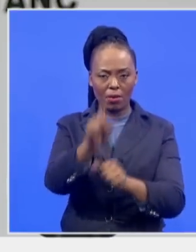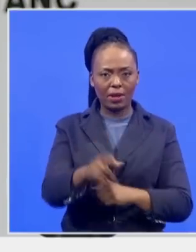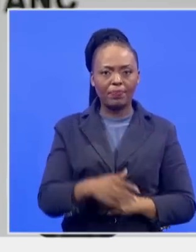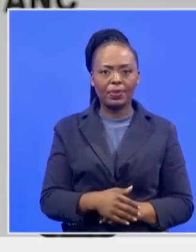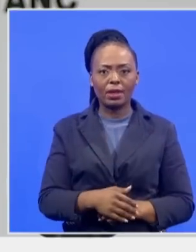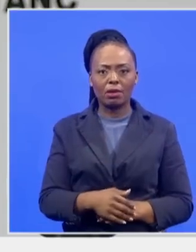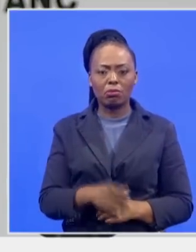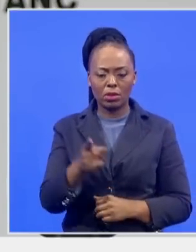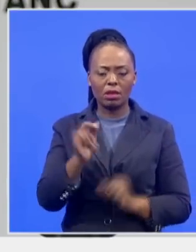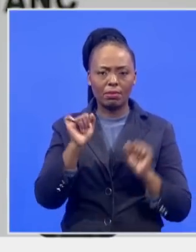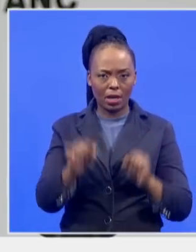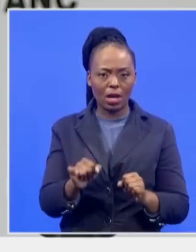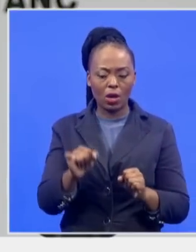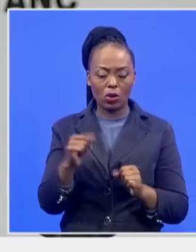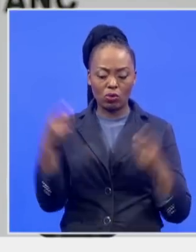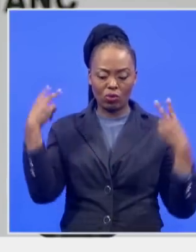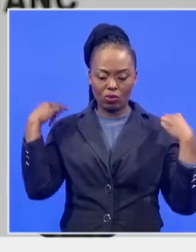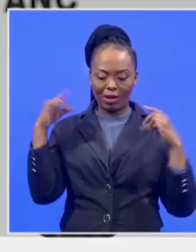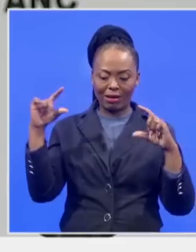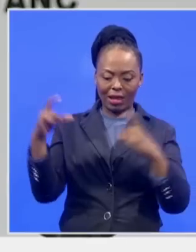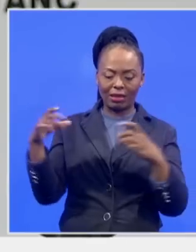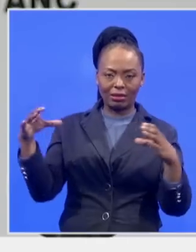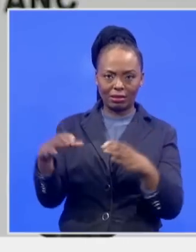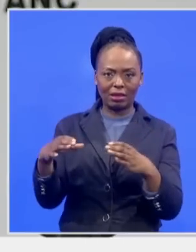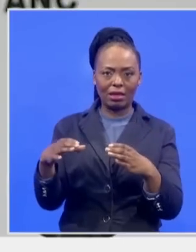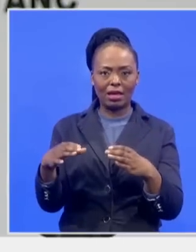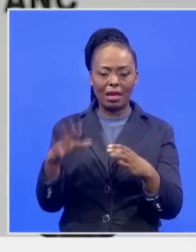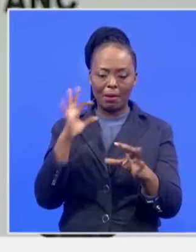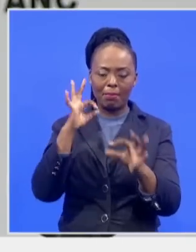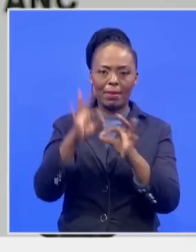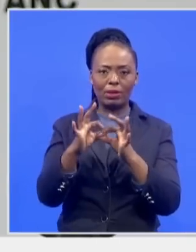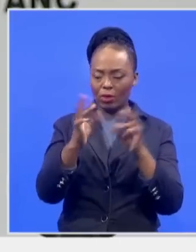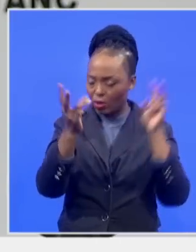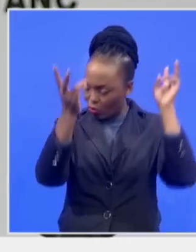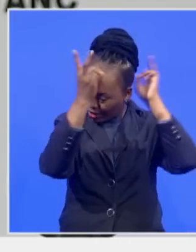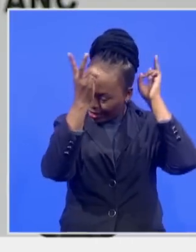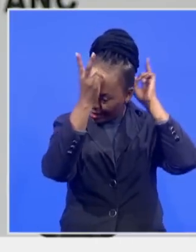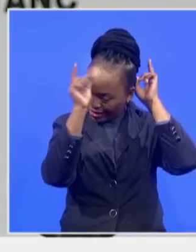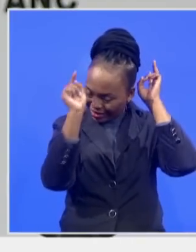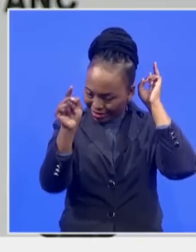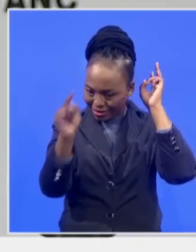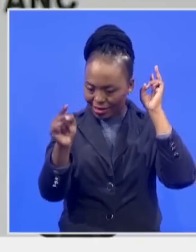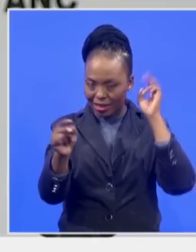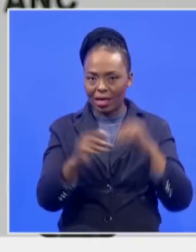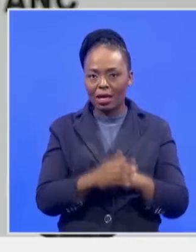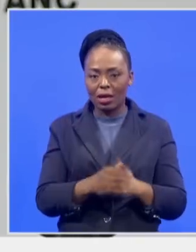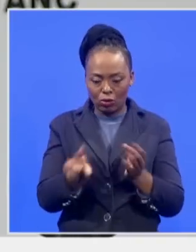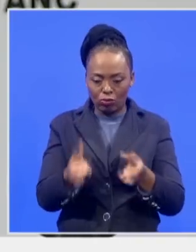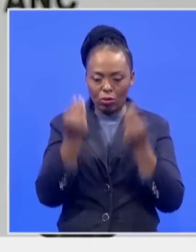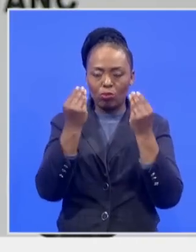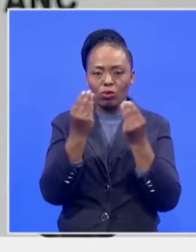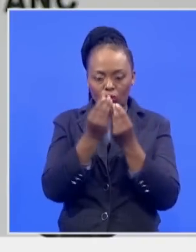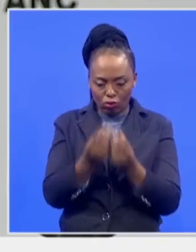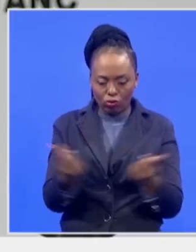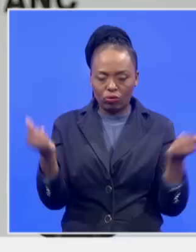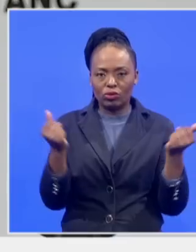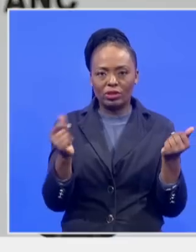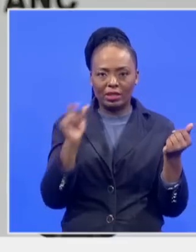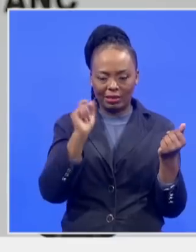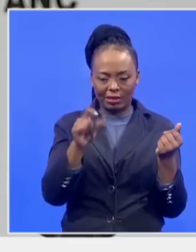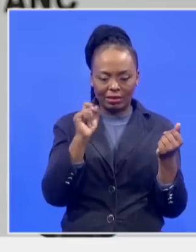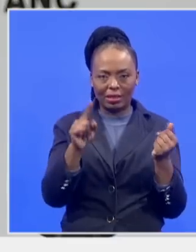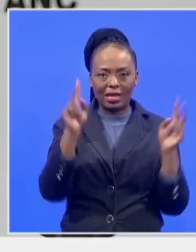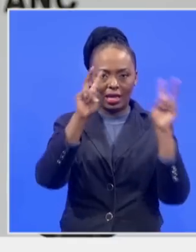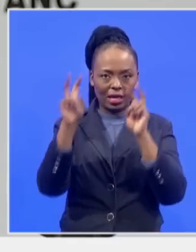the security cluster, but in particular correctional service, will get to the bottom of this and deal with